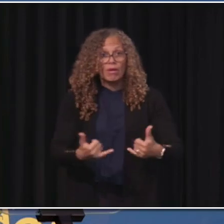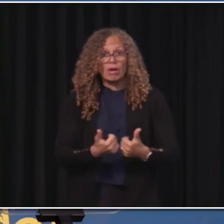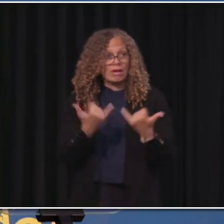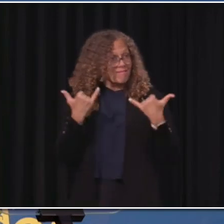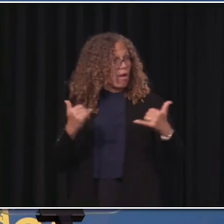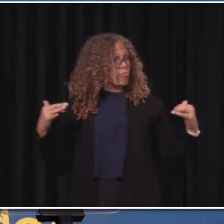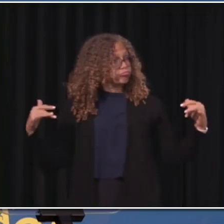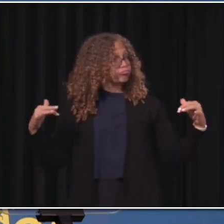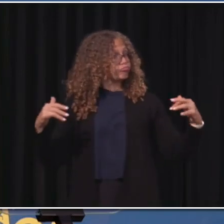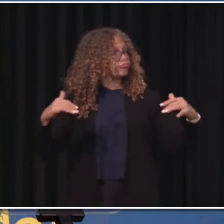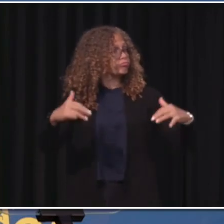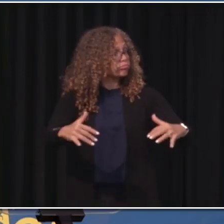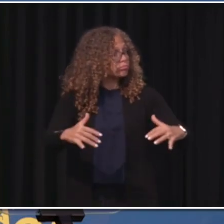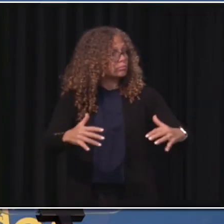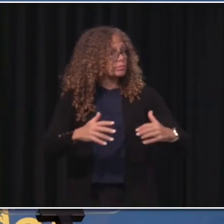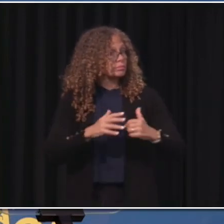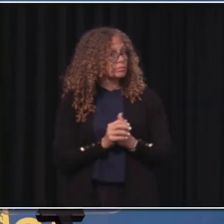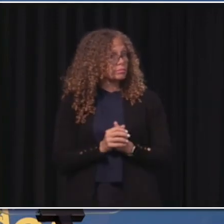gather here